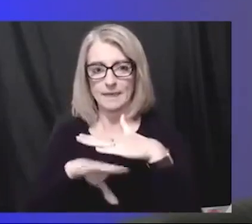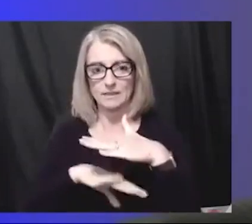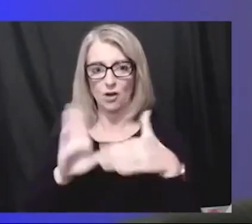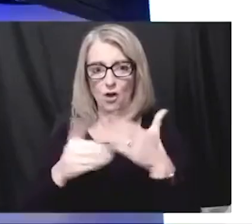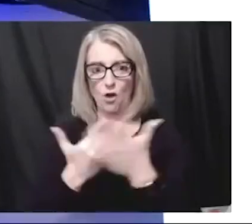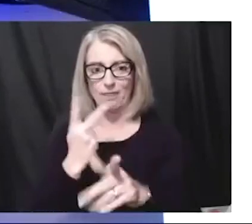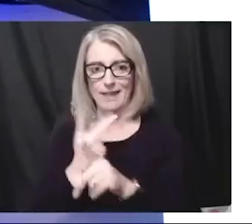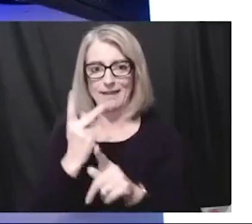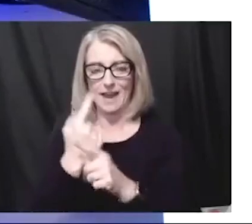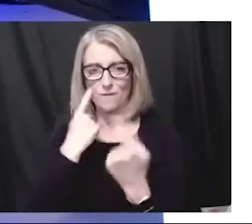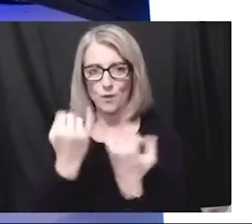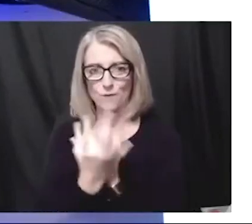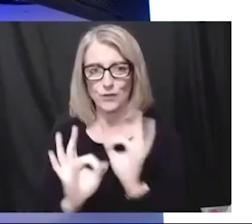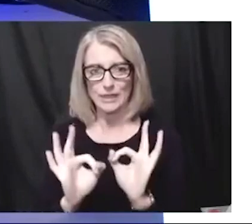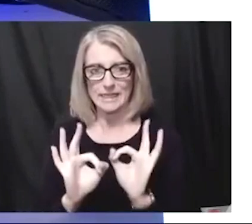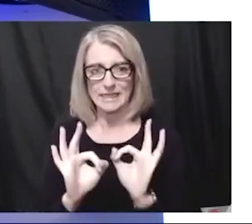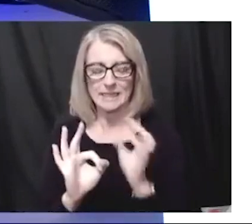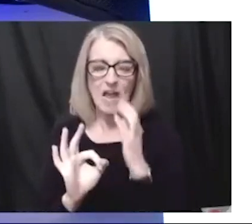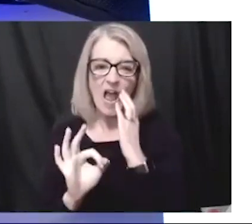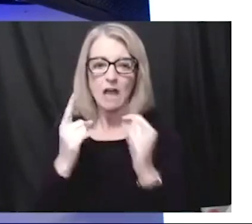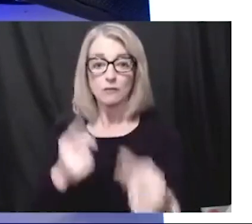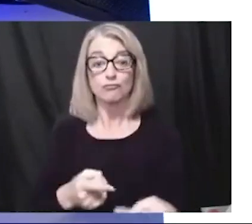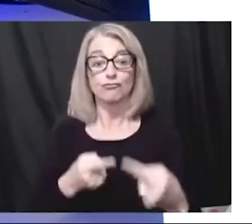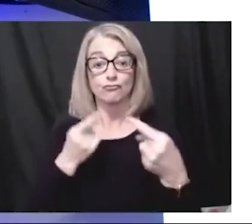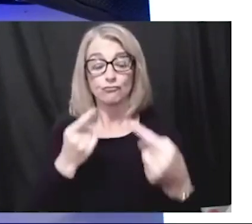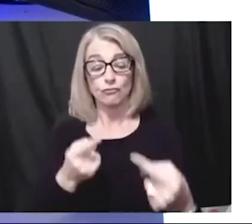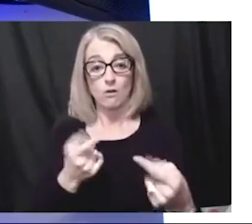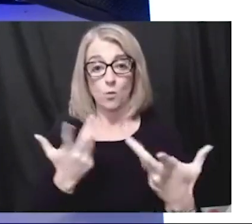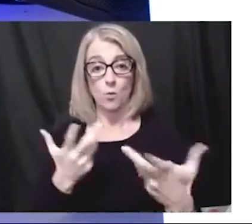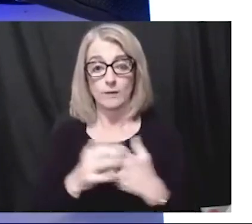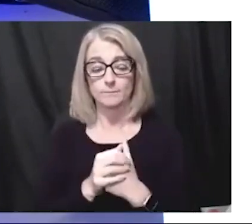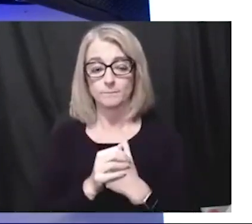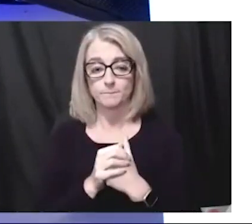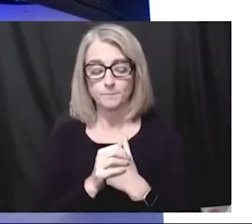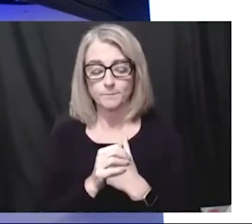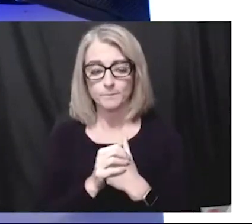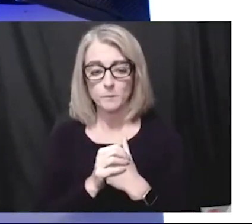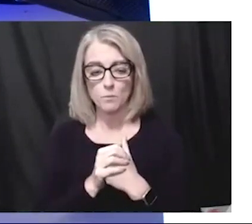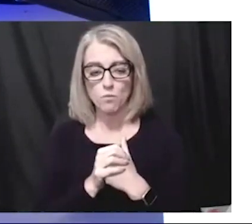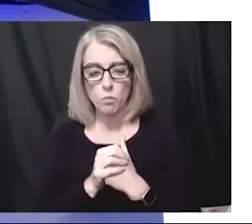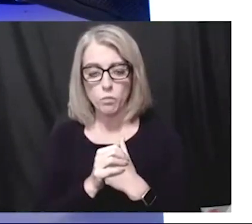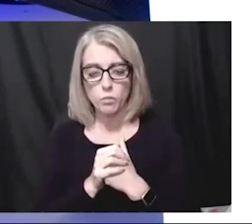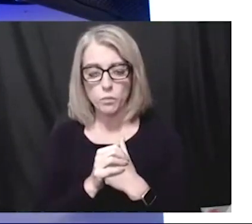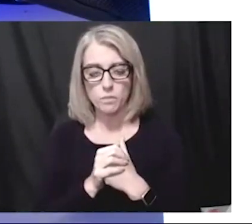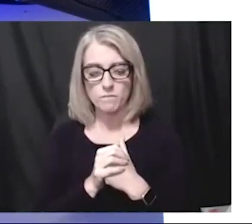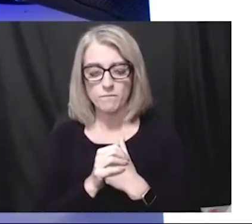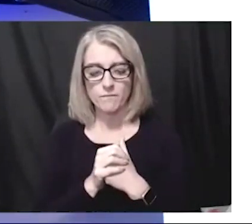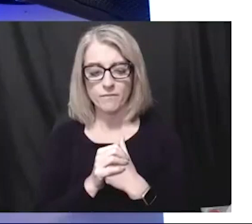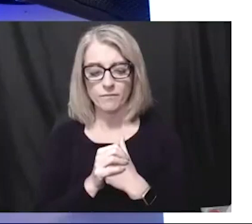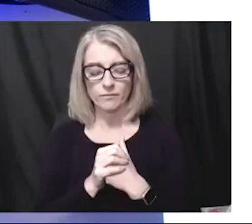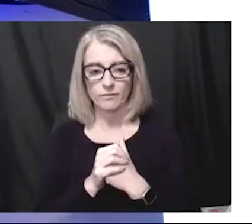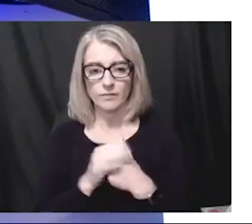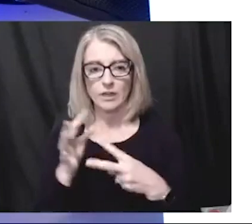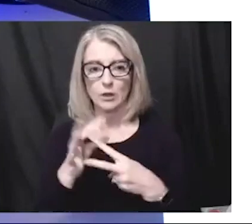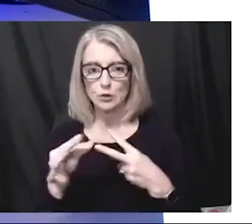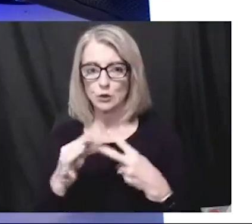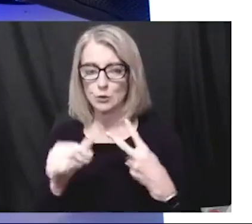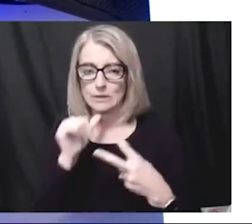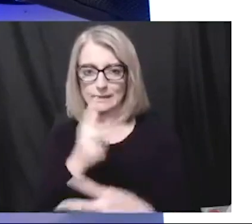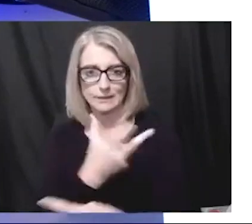the marketplace. But still, that's a heavy lift for a patient and their family to go through that process. We're here to help. We're always here to